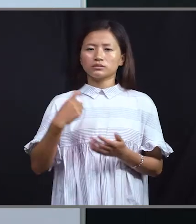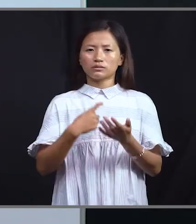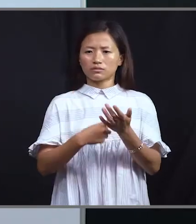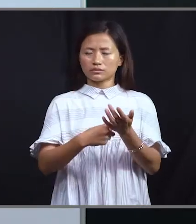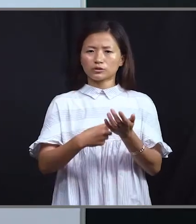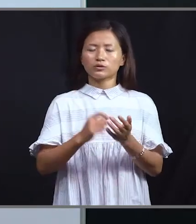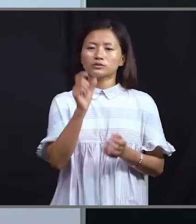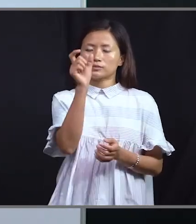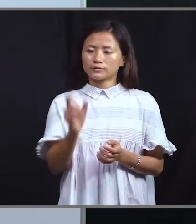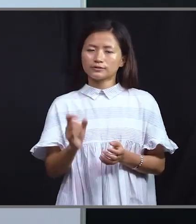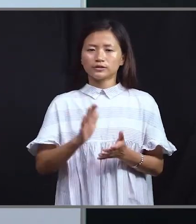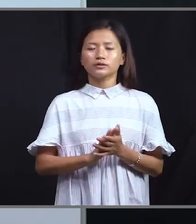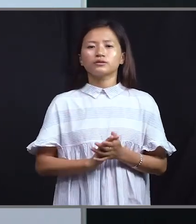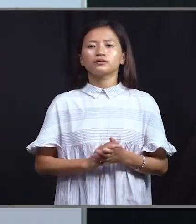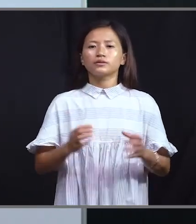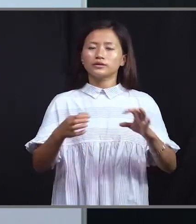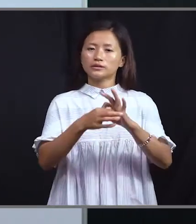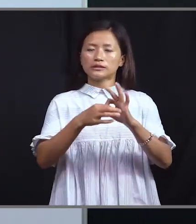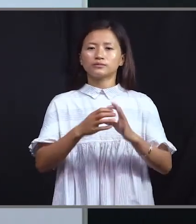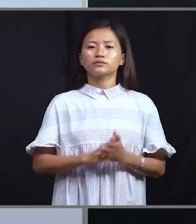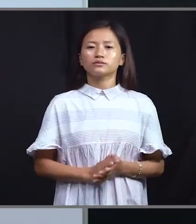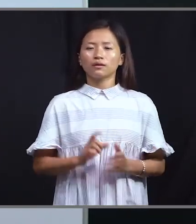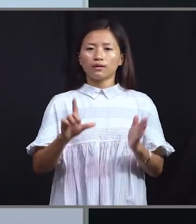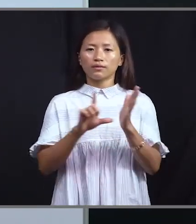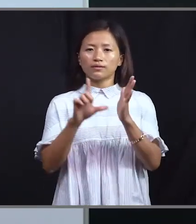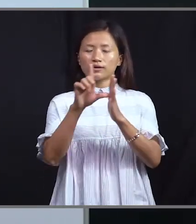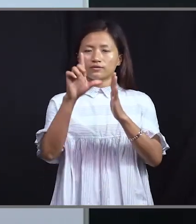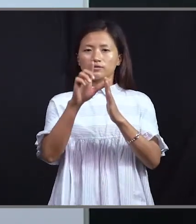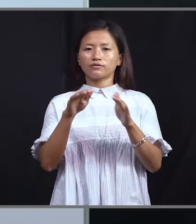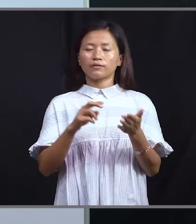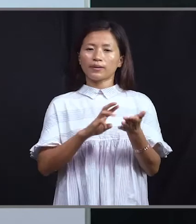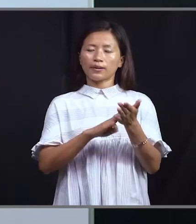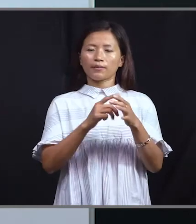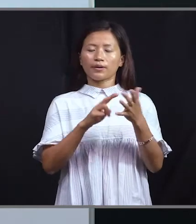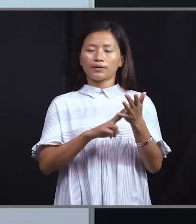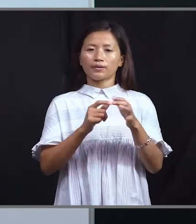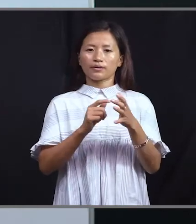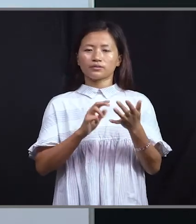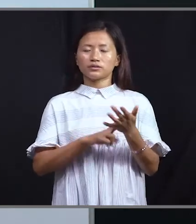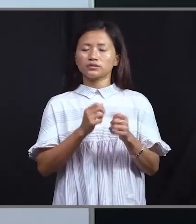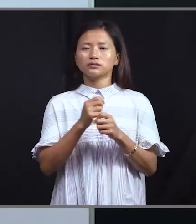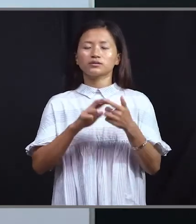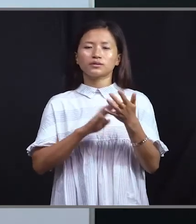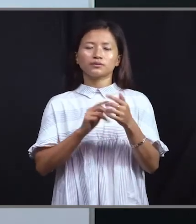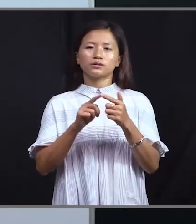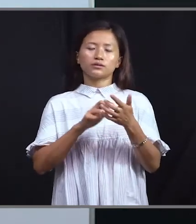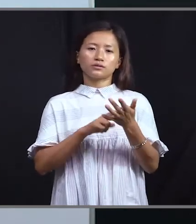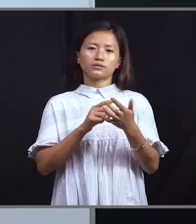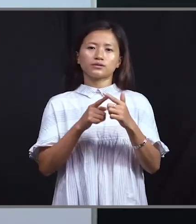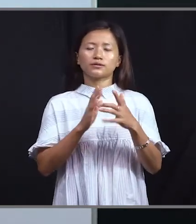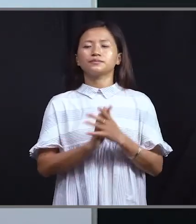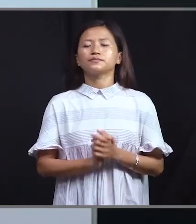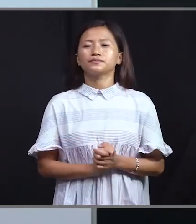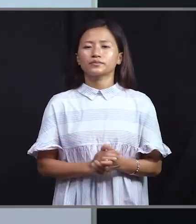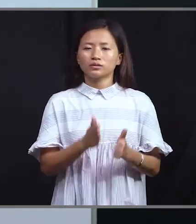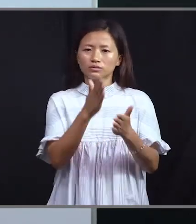responsibility relationship, we have studied in the levels of management, isn't it? Hierarchy of management. So that hierarchy of management is